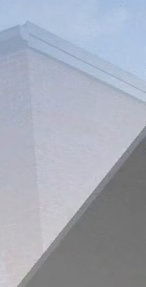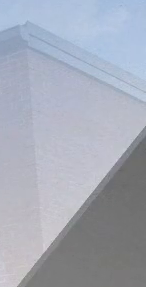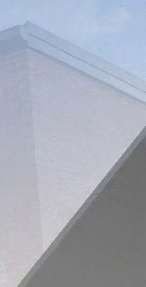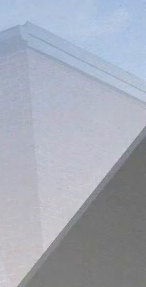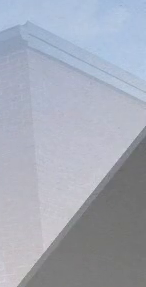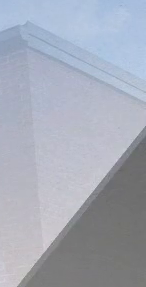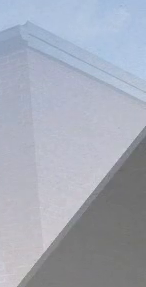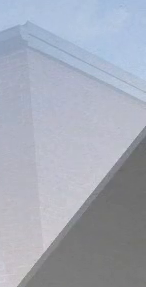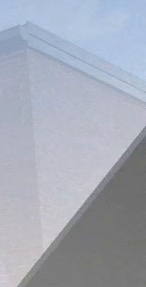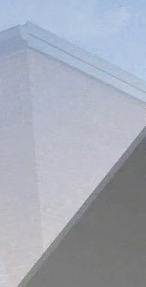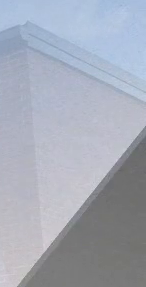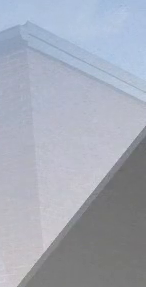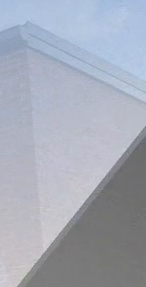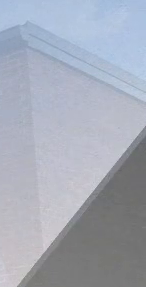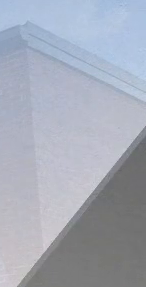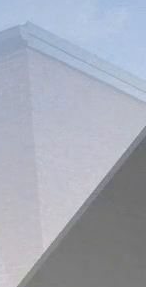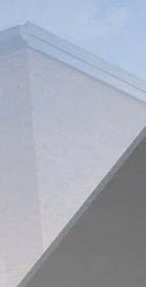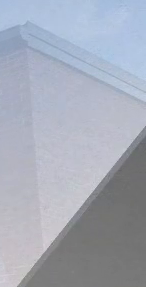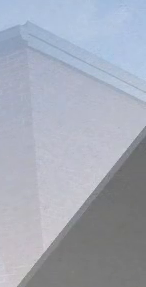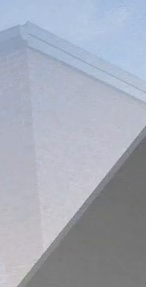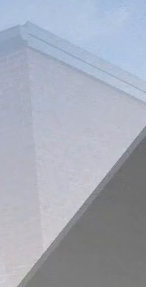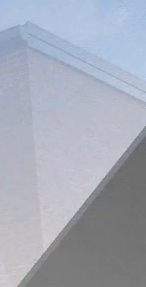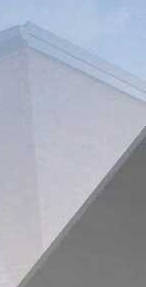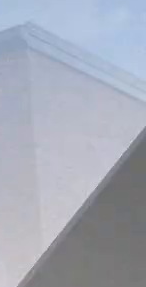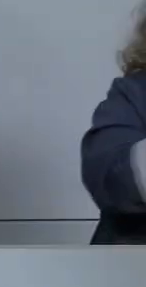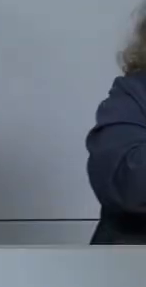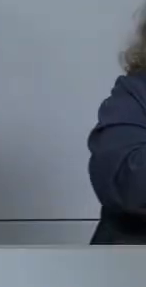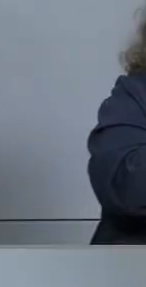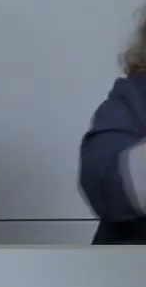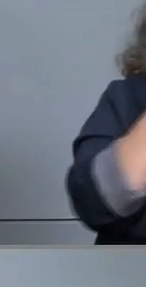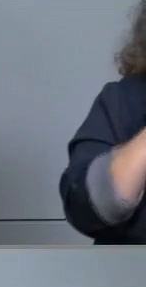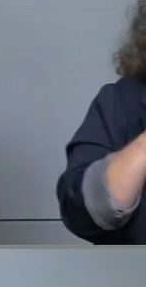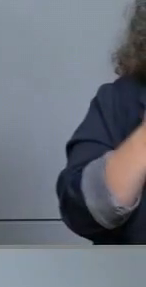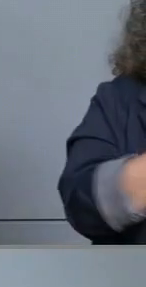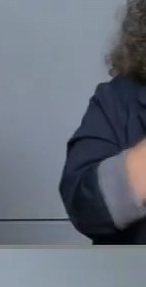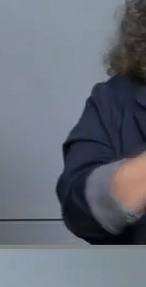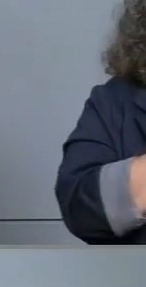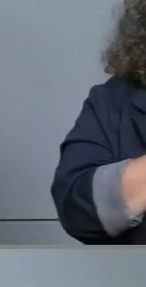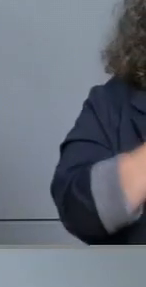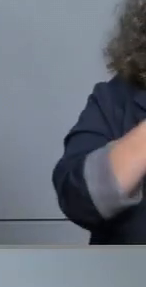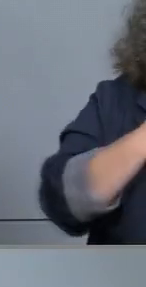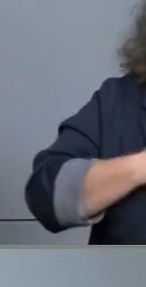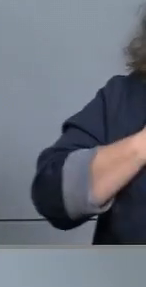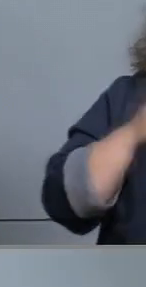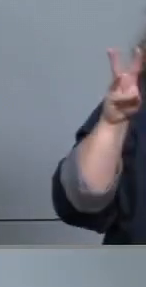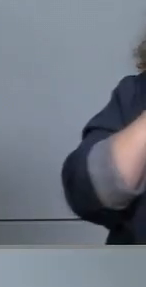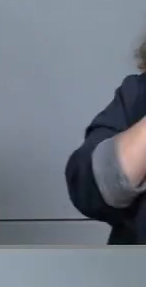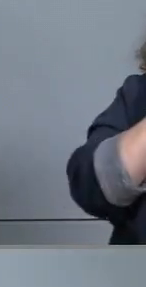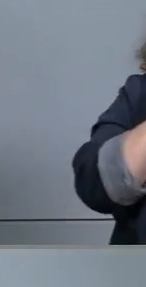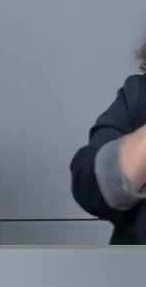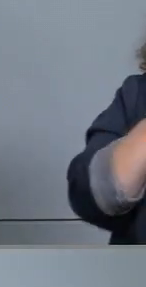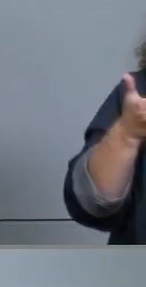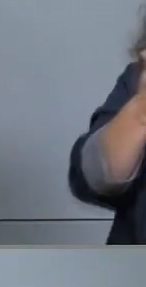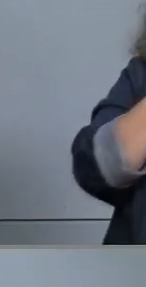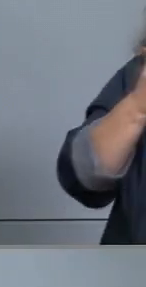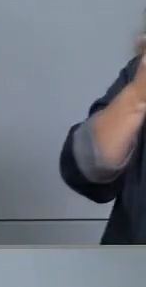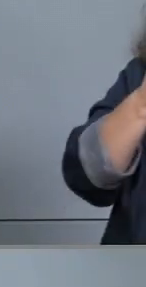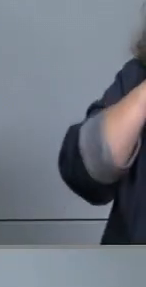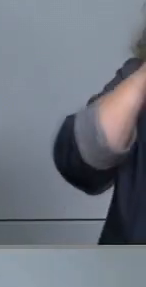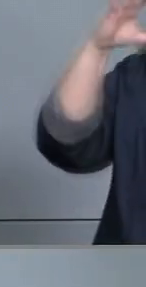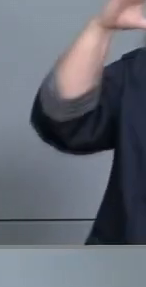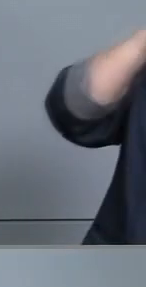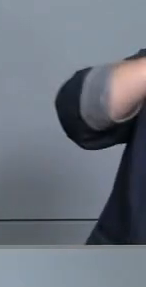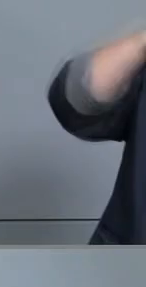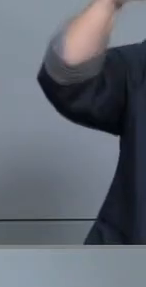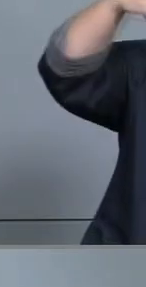North Carolina Director of Emergency Management, Will Ray. If you're in western North Carolina and your cellular device isn't reconnecting